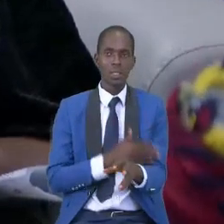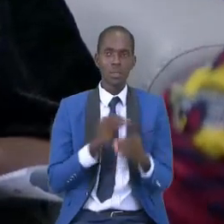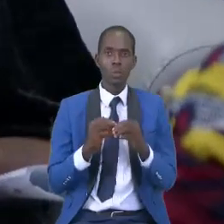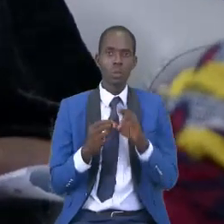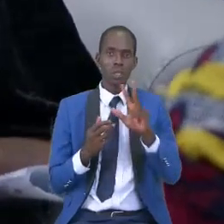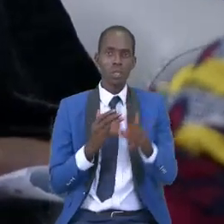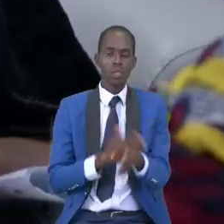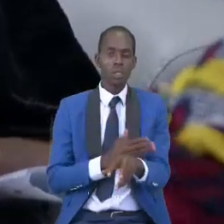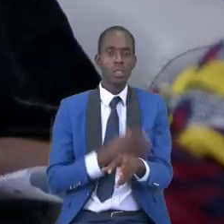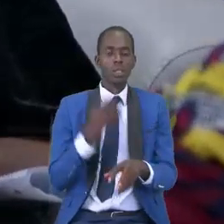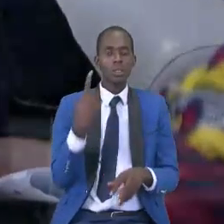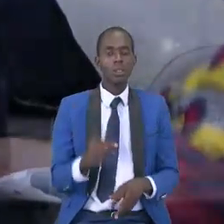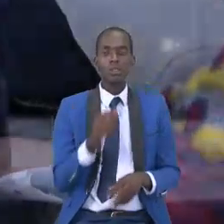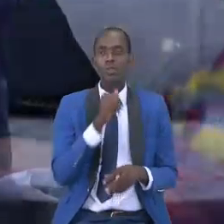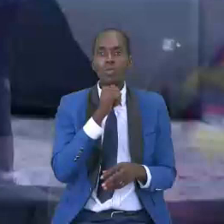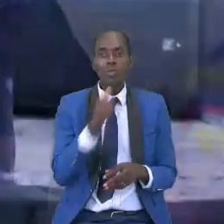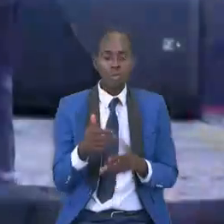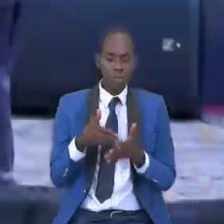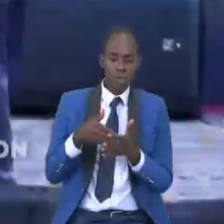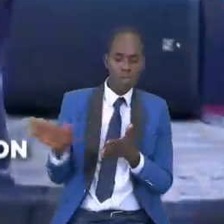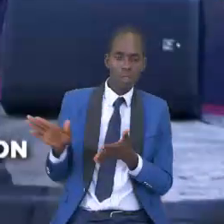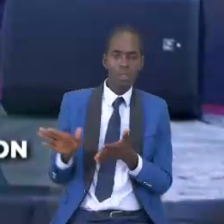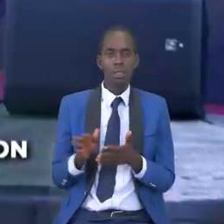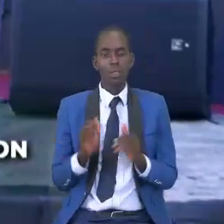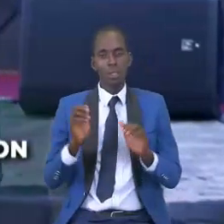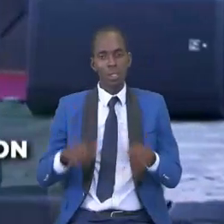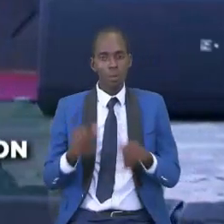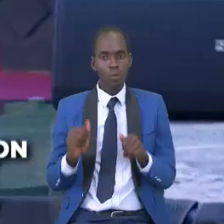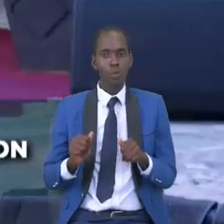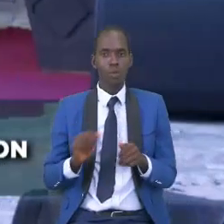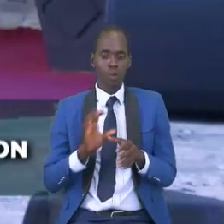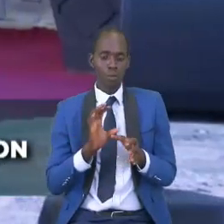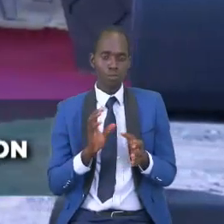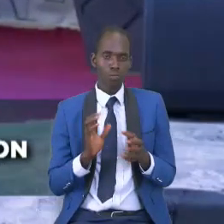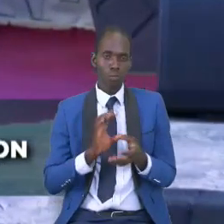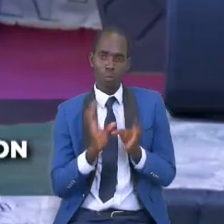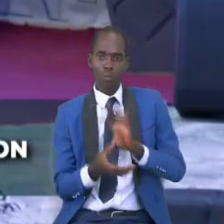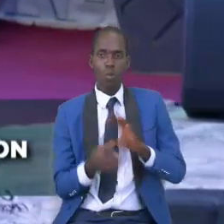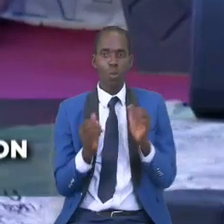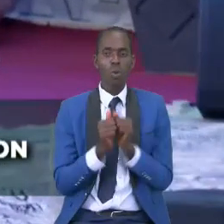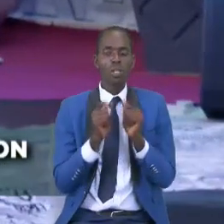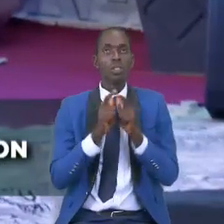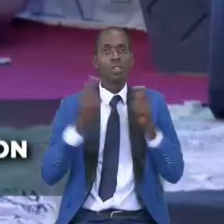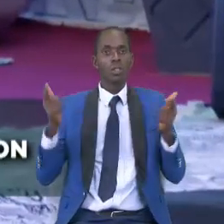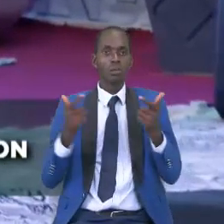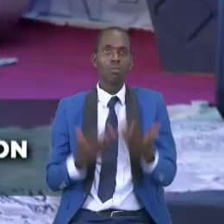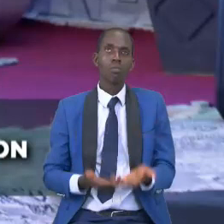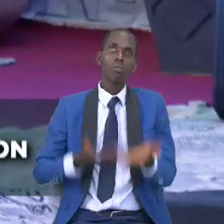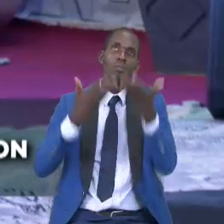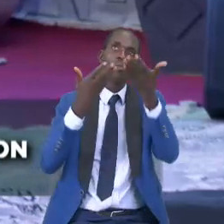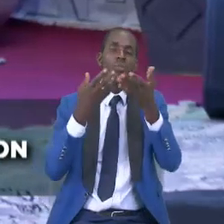the irresistible conviction with great consecration. The Great